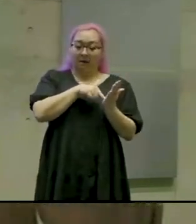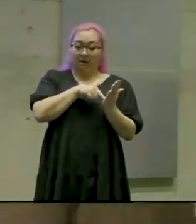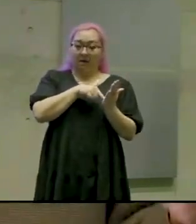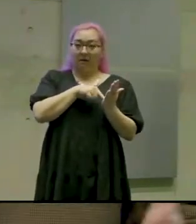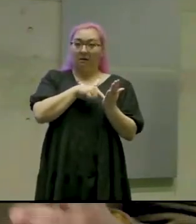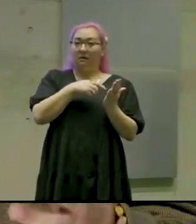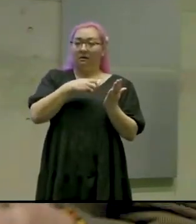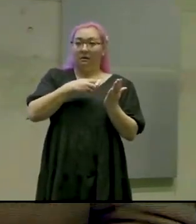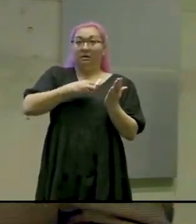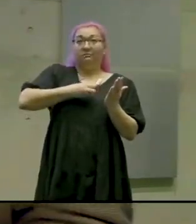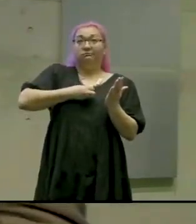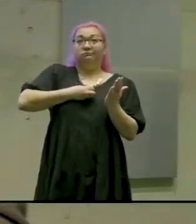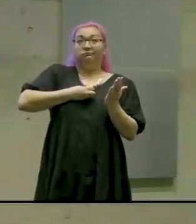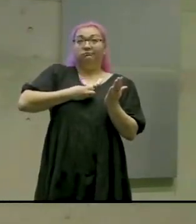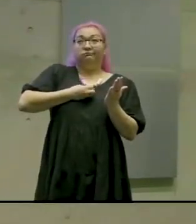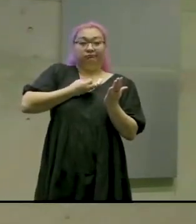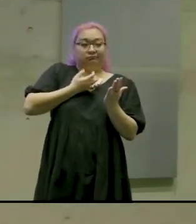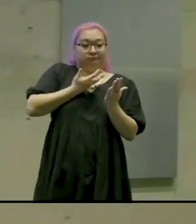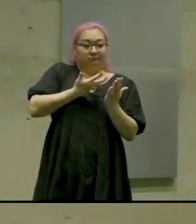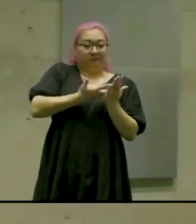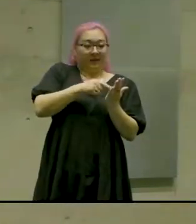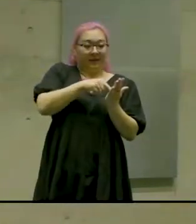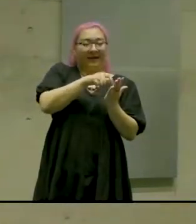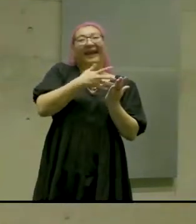it calms down this energy a little bit.